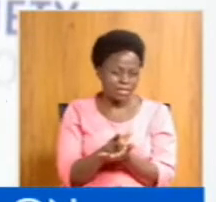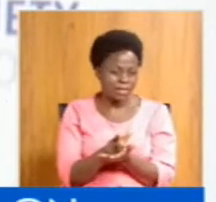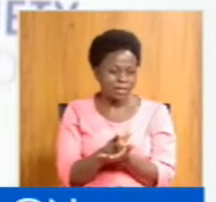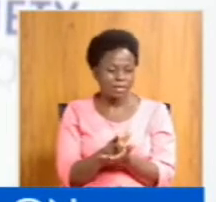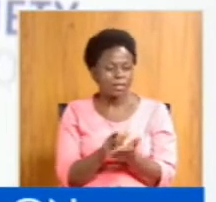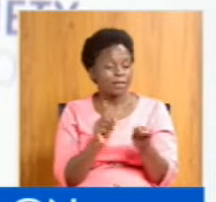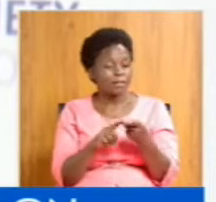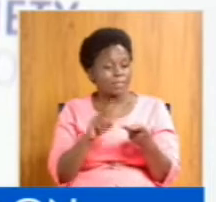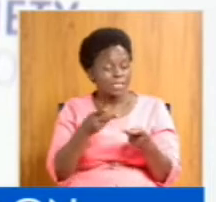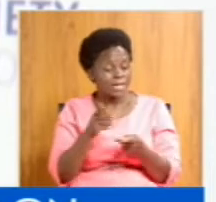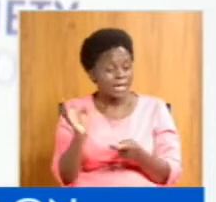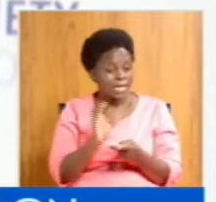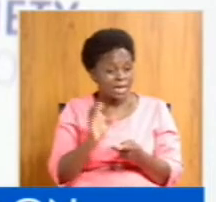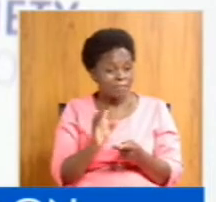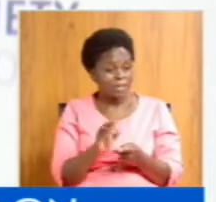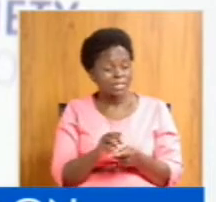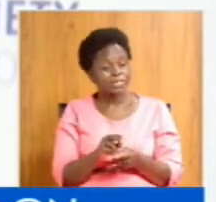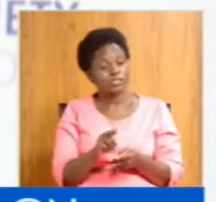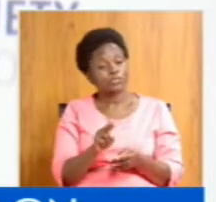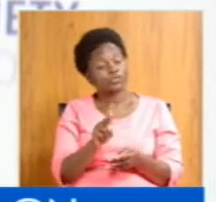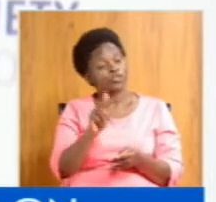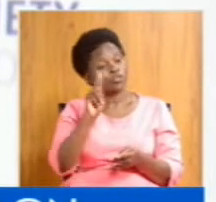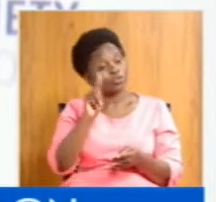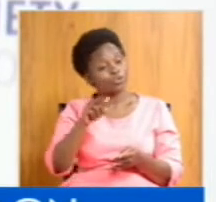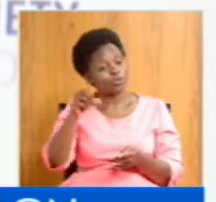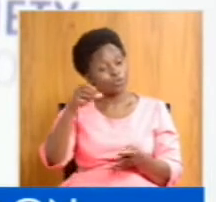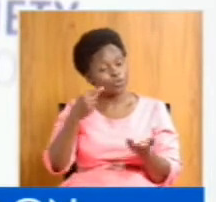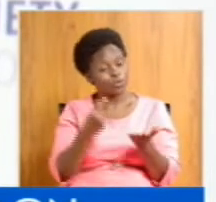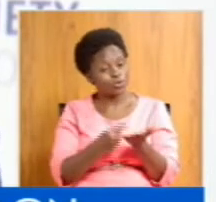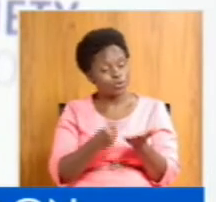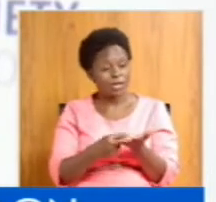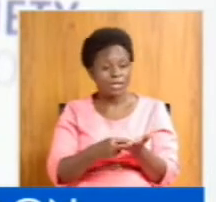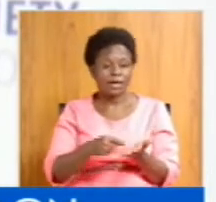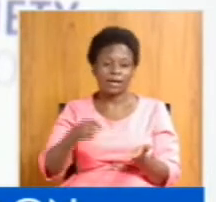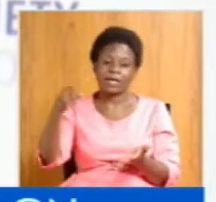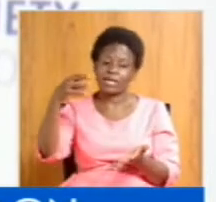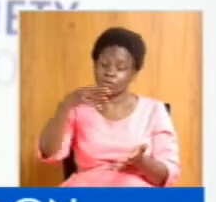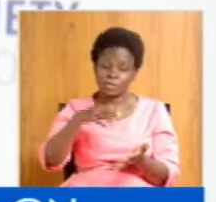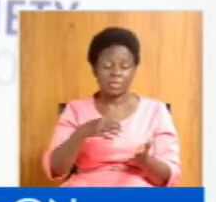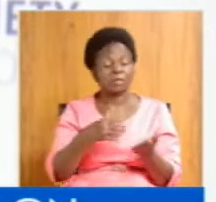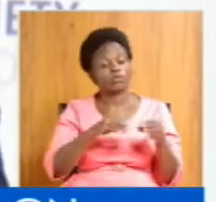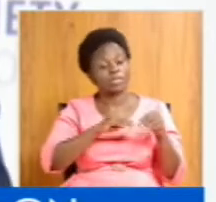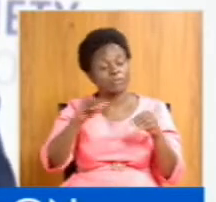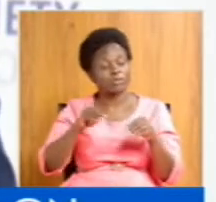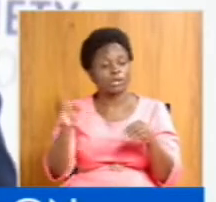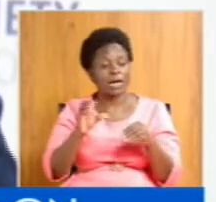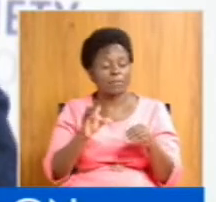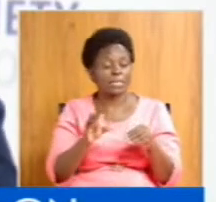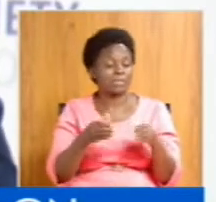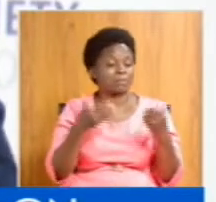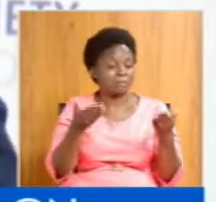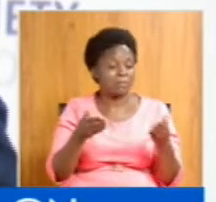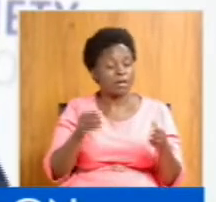The second company is the Uganda Electricity Transmission Company that is 100% owned by government. It purchases this